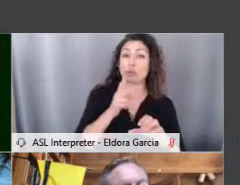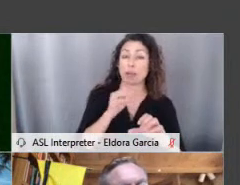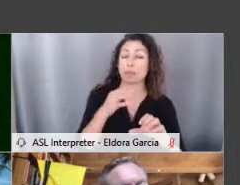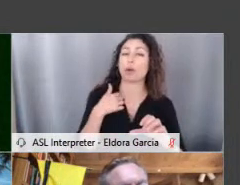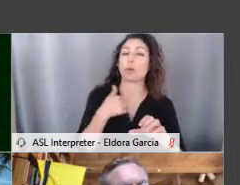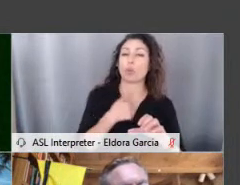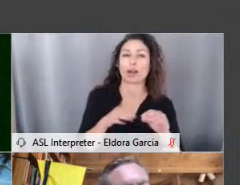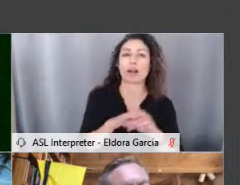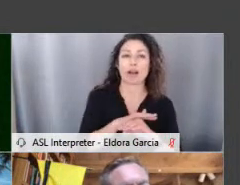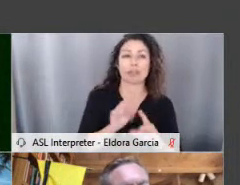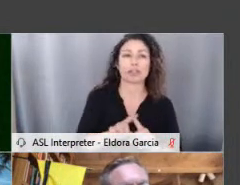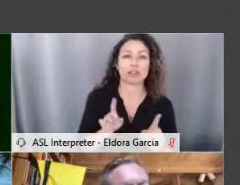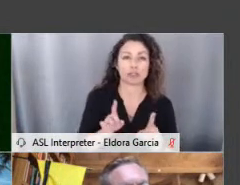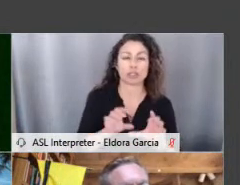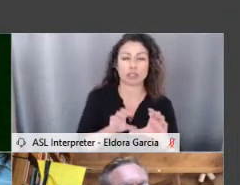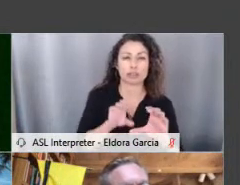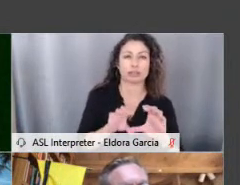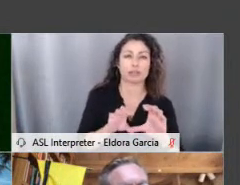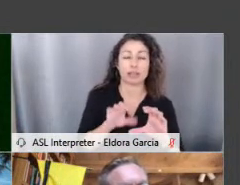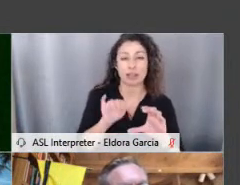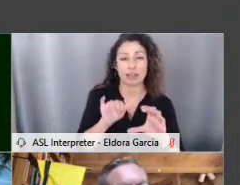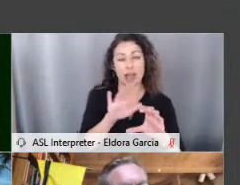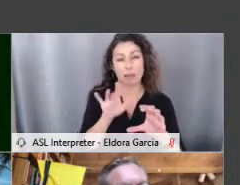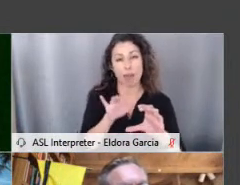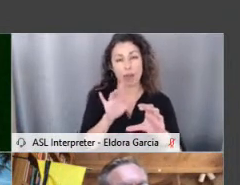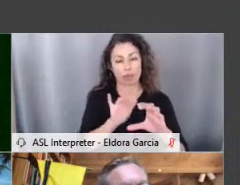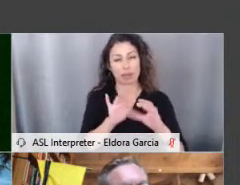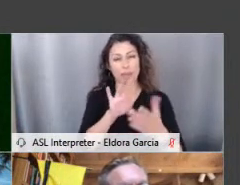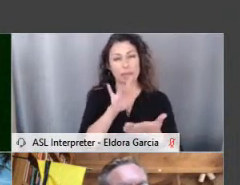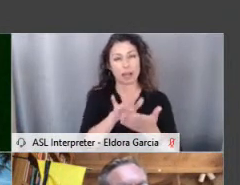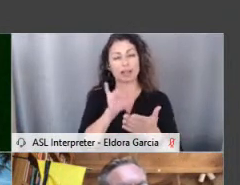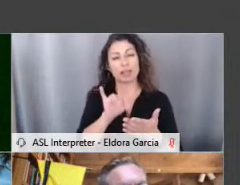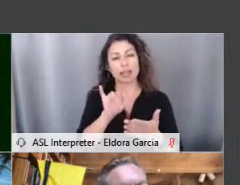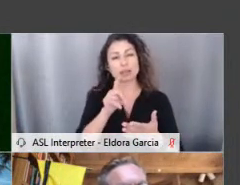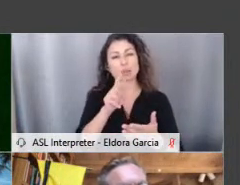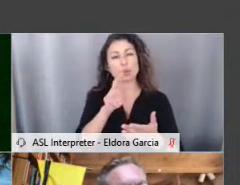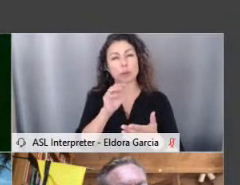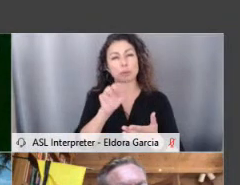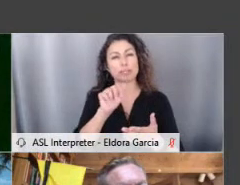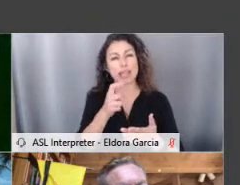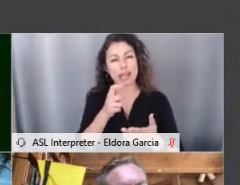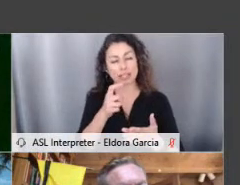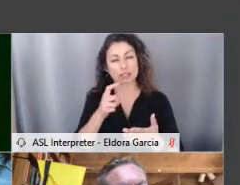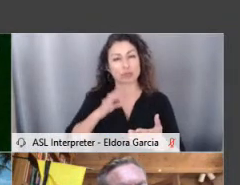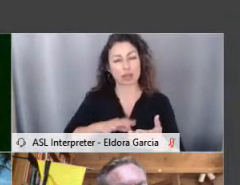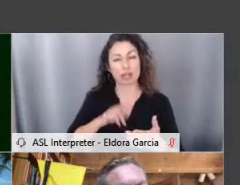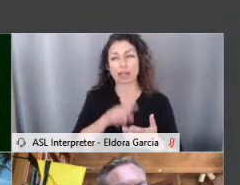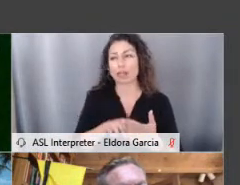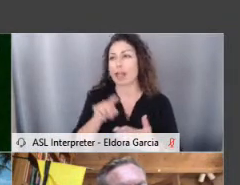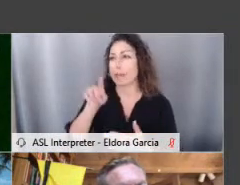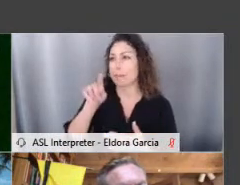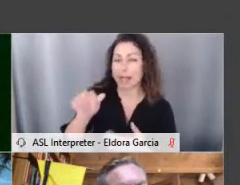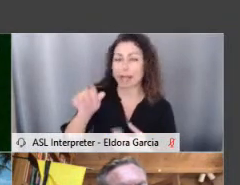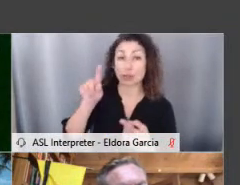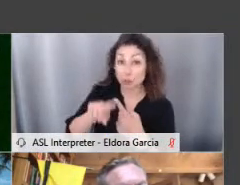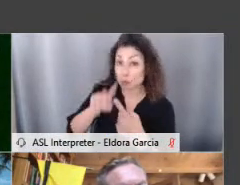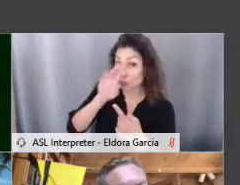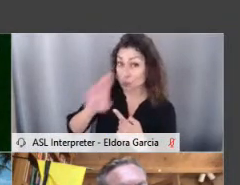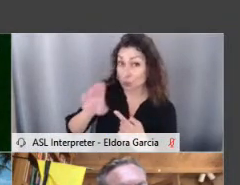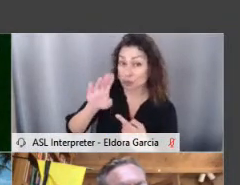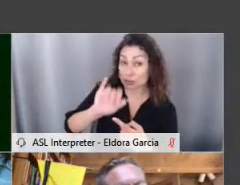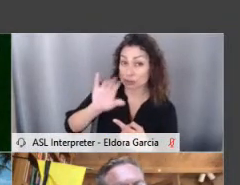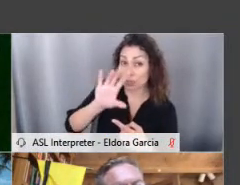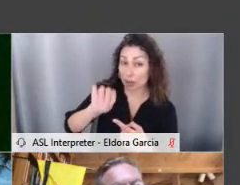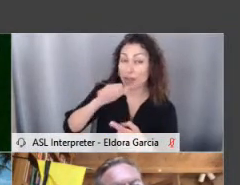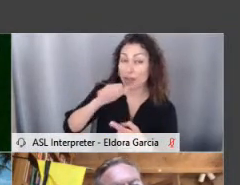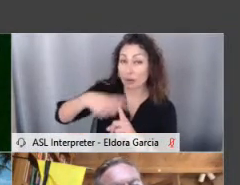And that amount in the middle is the premium tax credit that the federal government pays to insurance companies every month